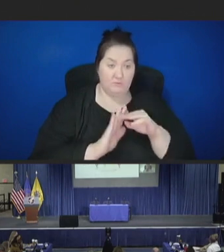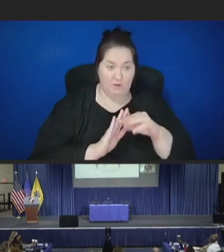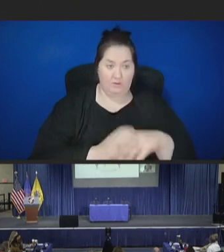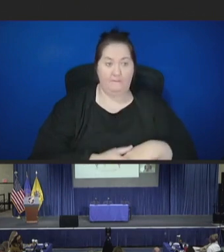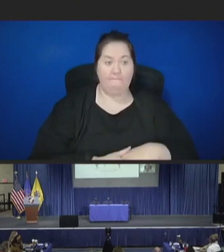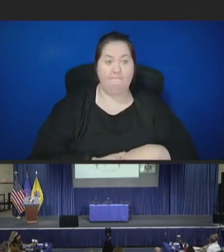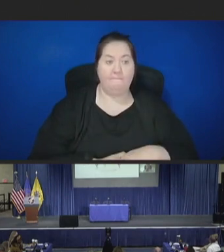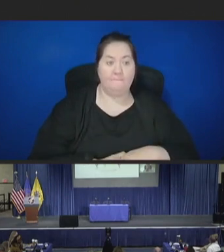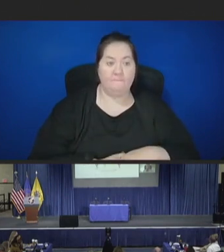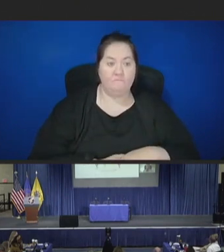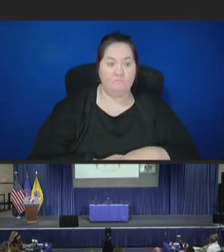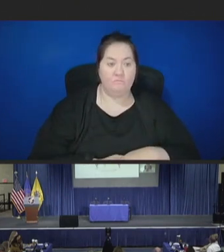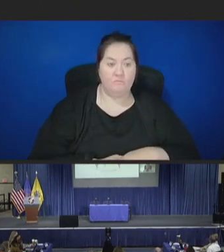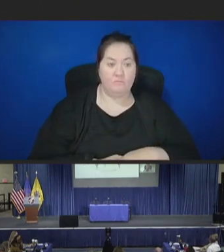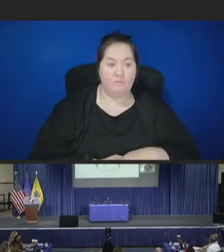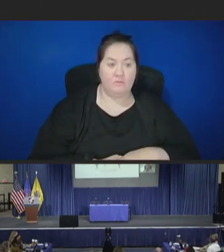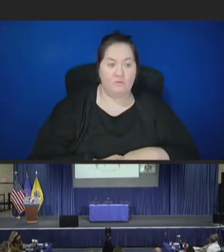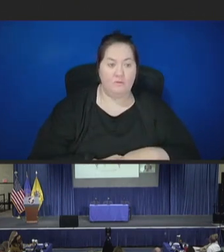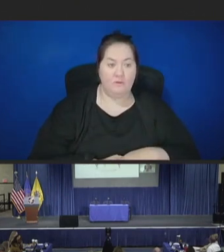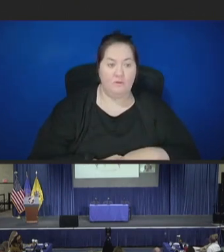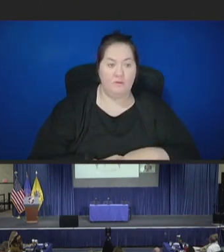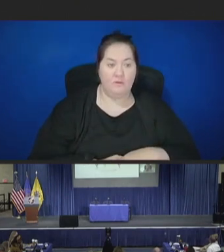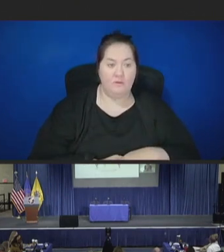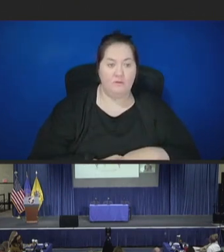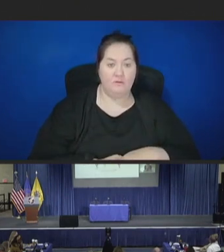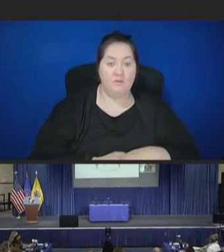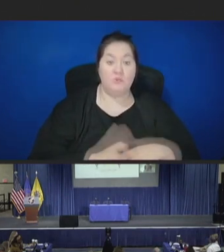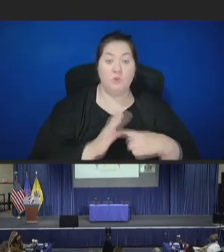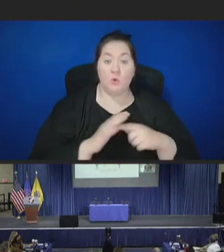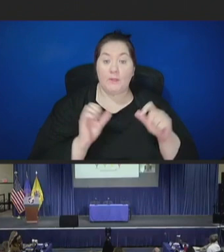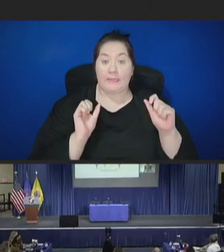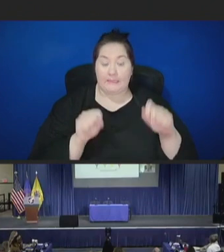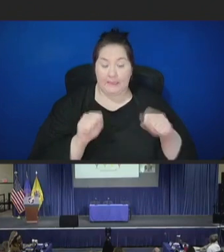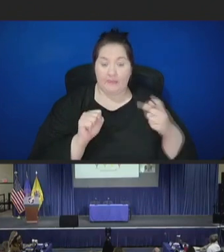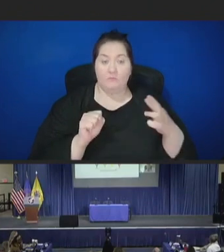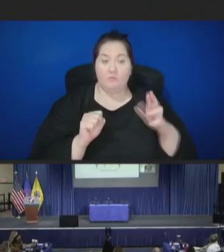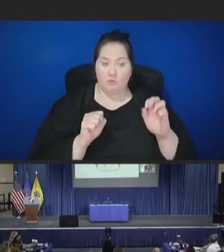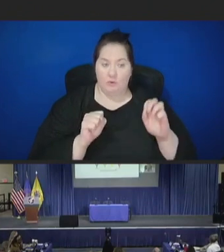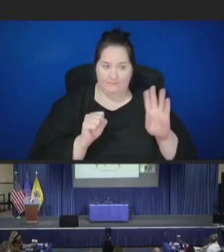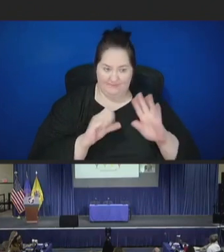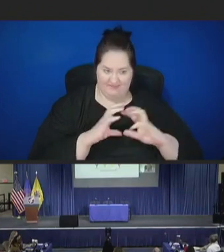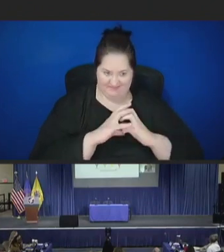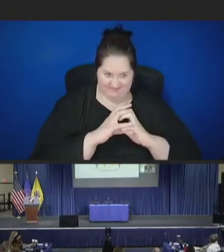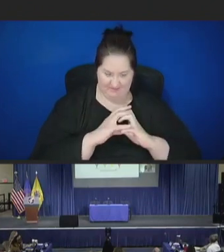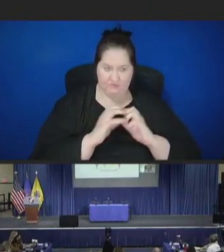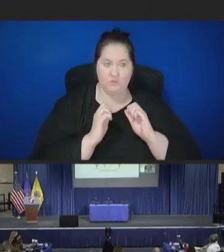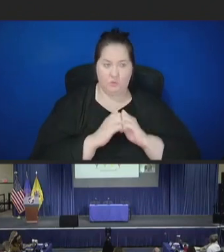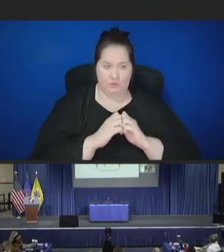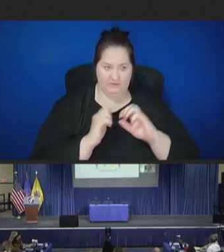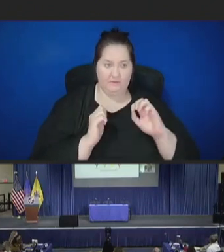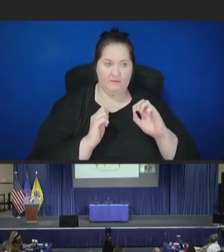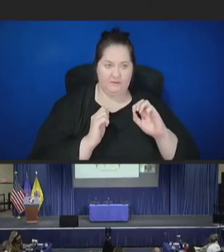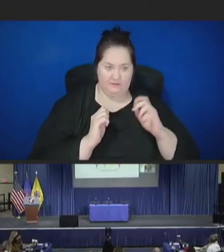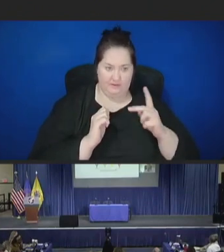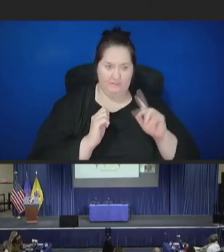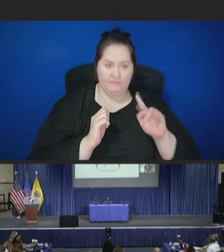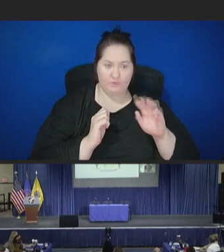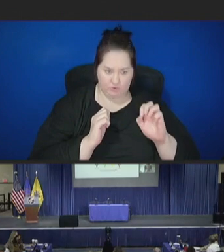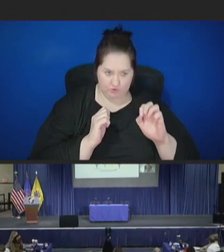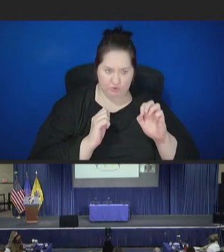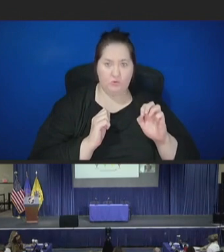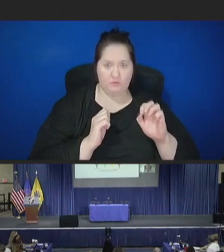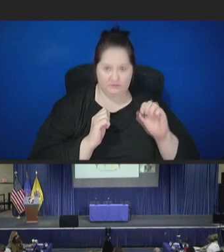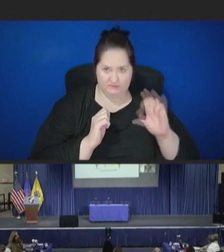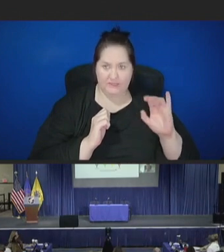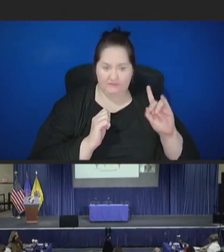we think that this data show that we can prime B cells using these epitope scaffold nanoparticles that we